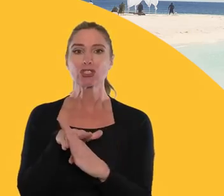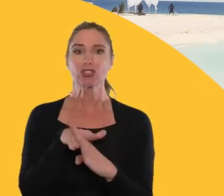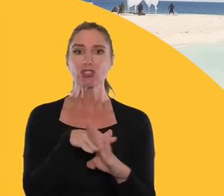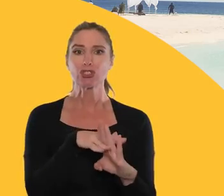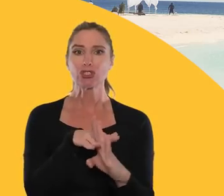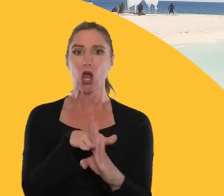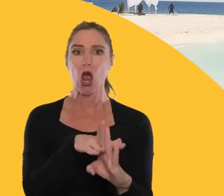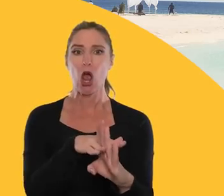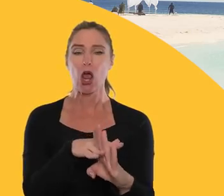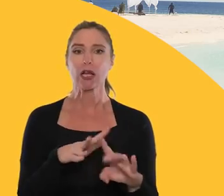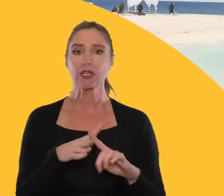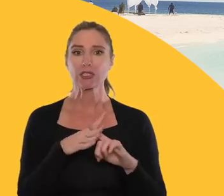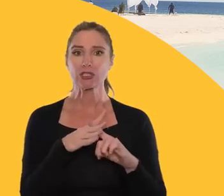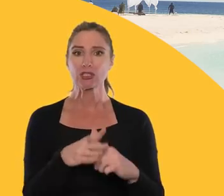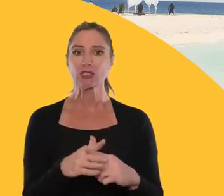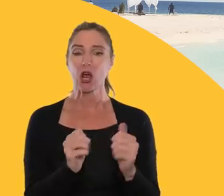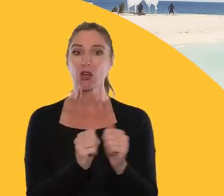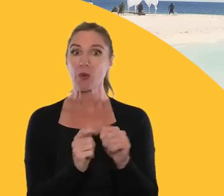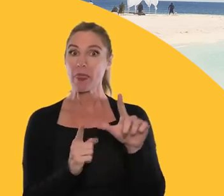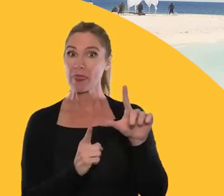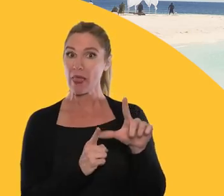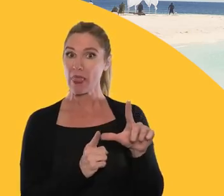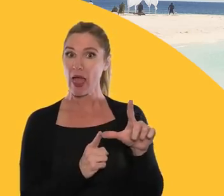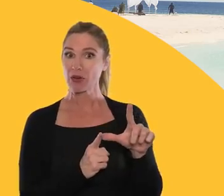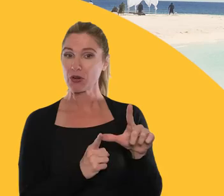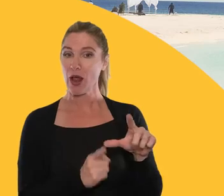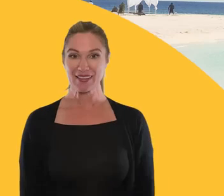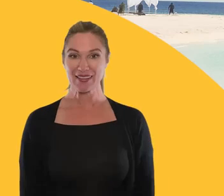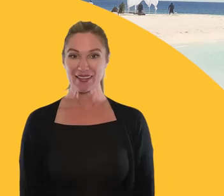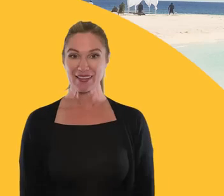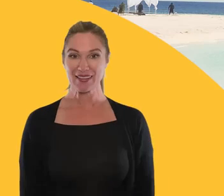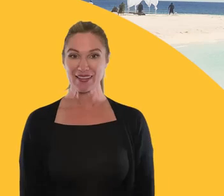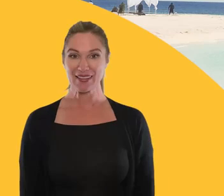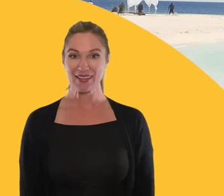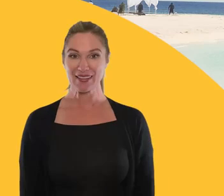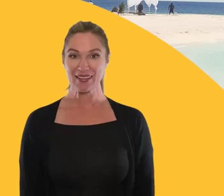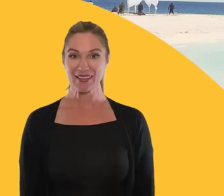shark. Shark starts with the letter